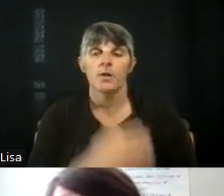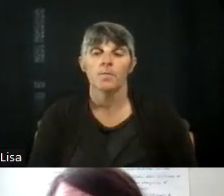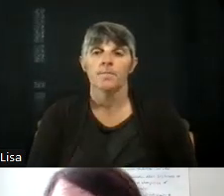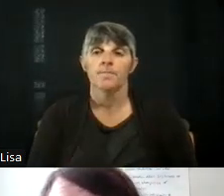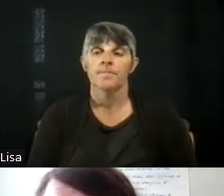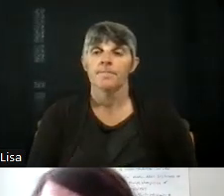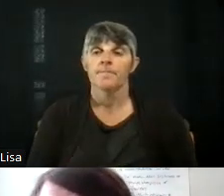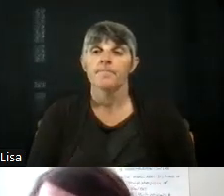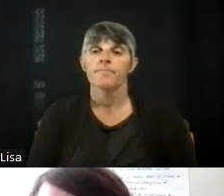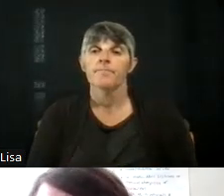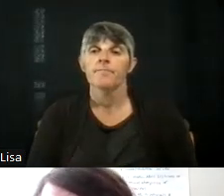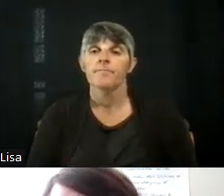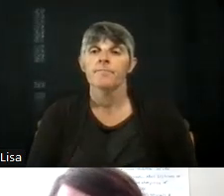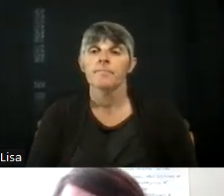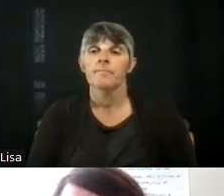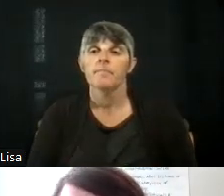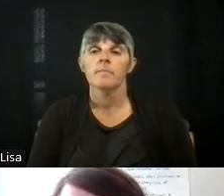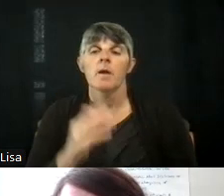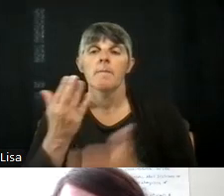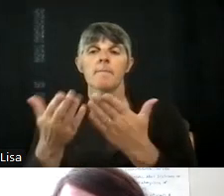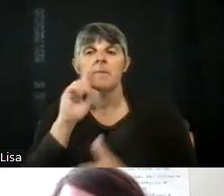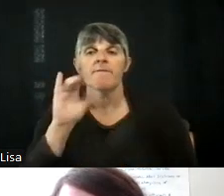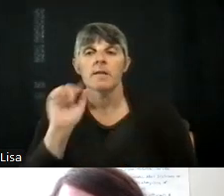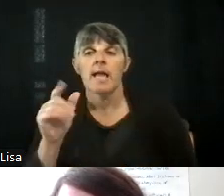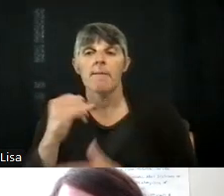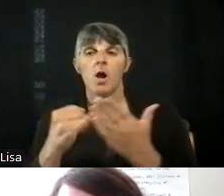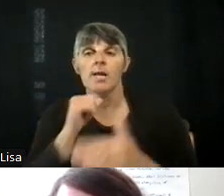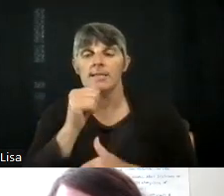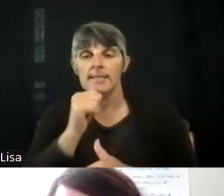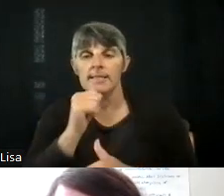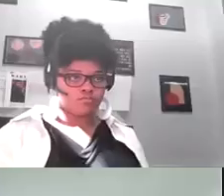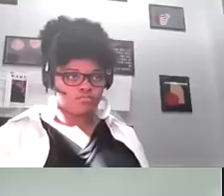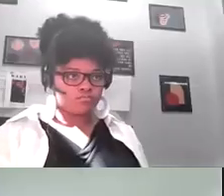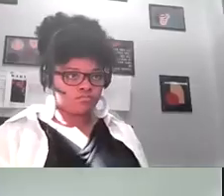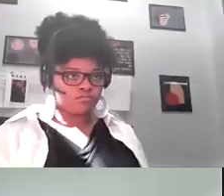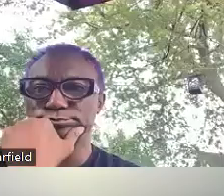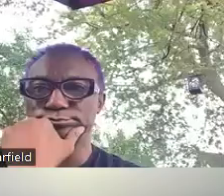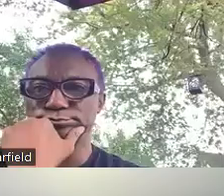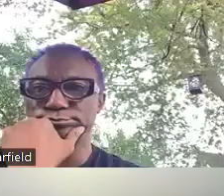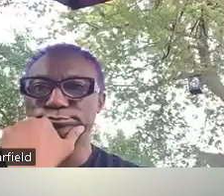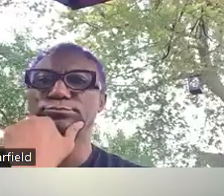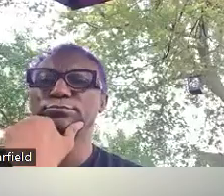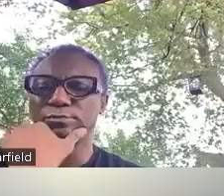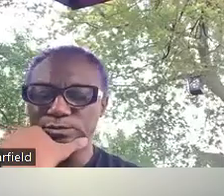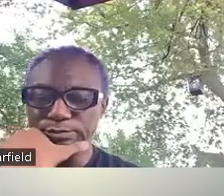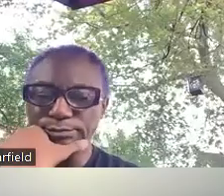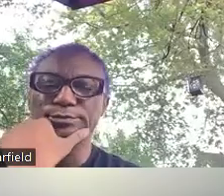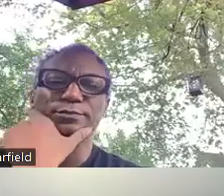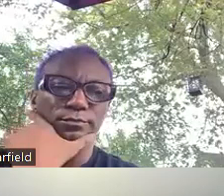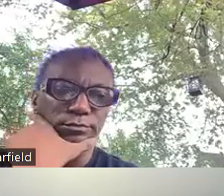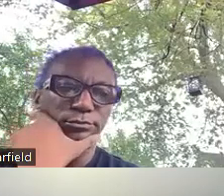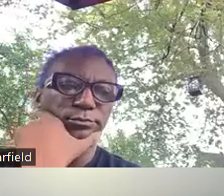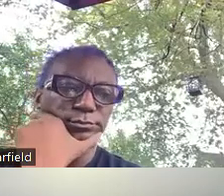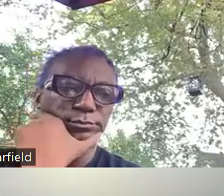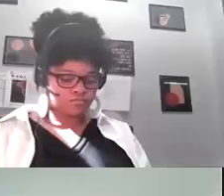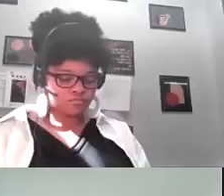Heather, maybe for the capital art, maybe instead of doing murals and the sculpture in every single year, what if one year we focus on doing a larger